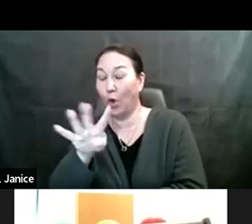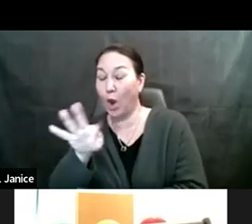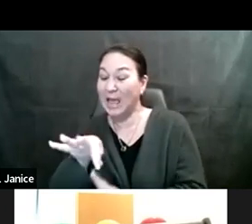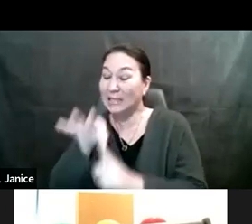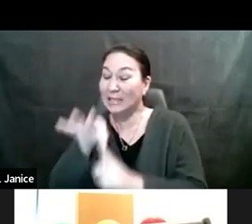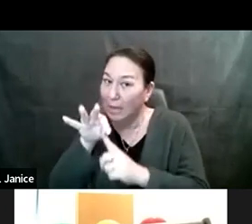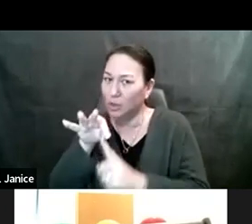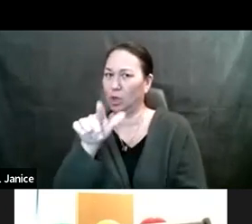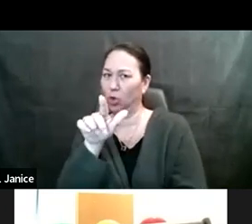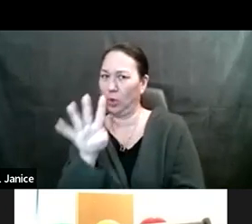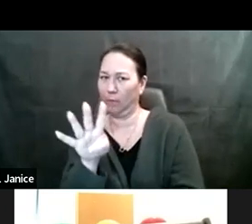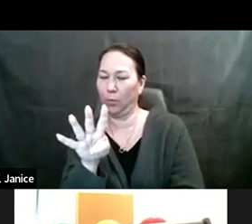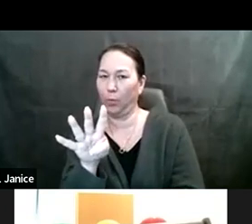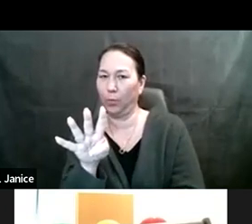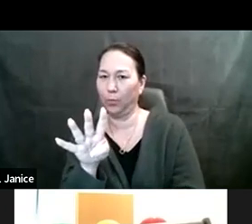transport